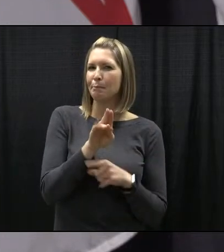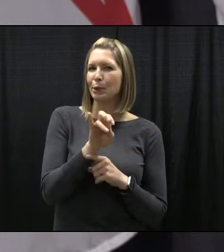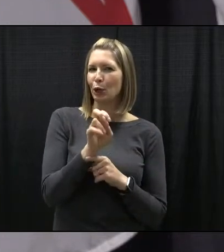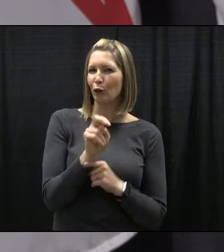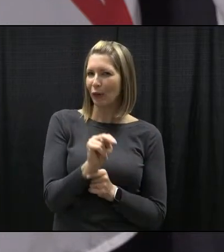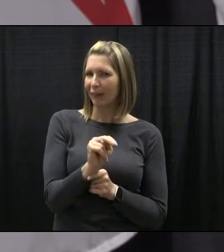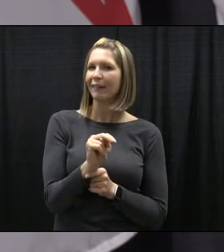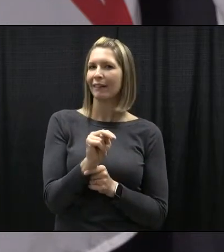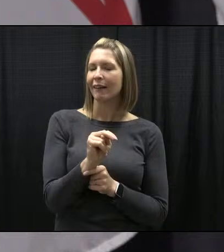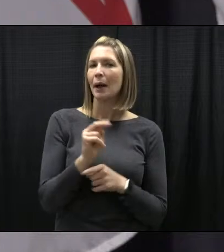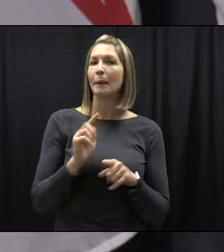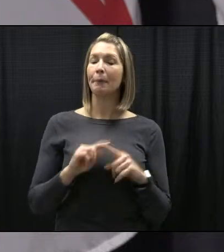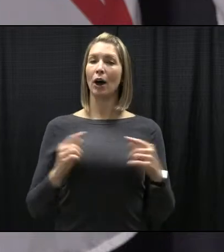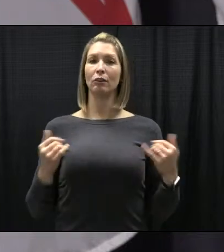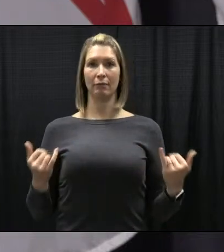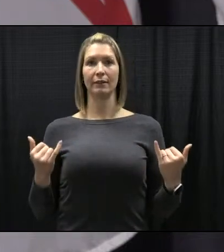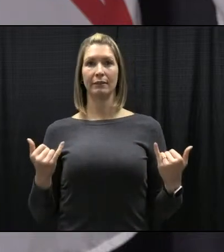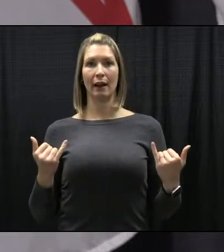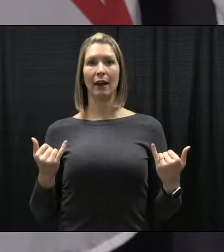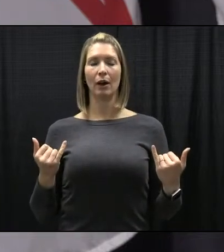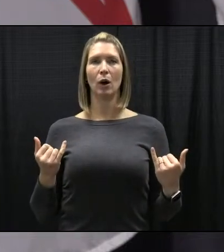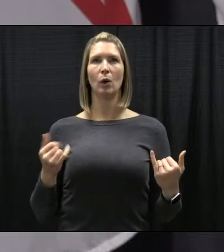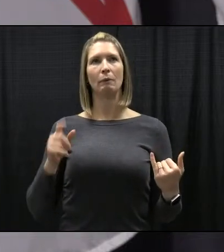like to take the opportunity right now, really, to